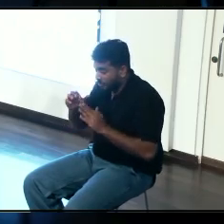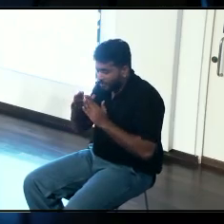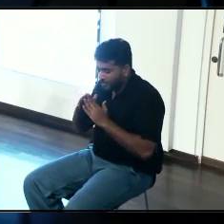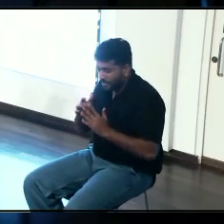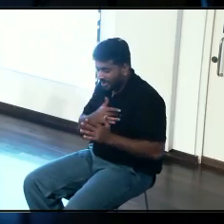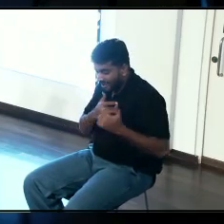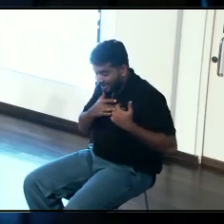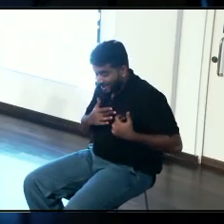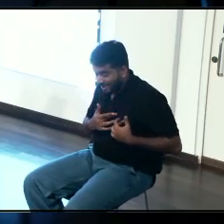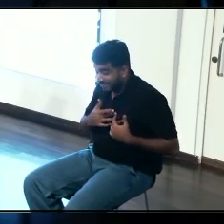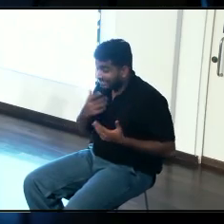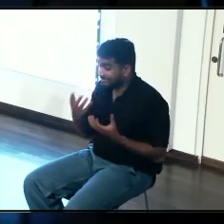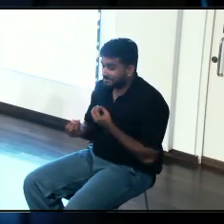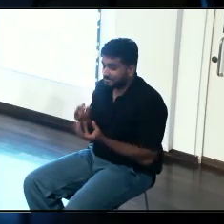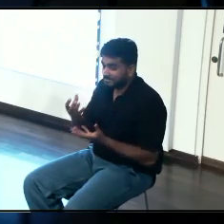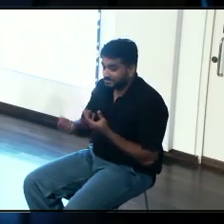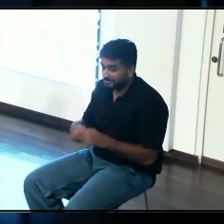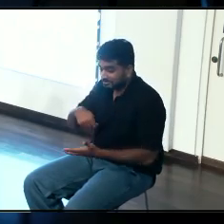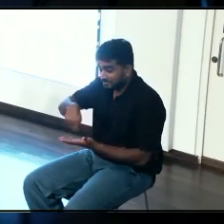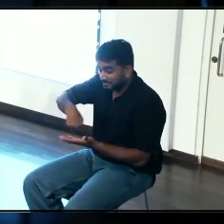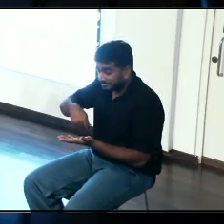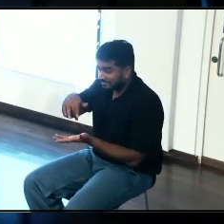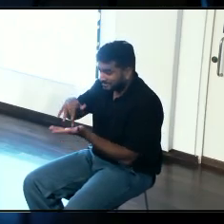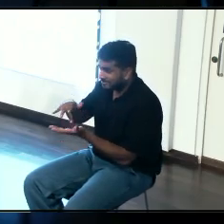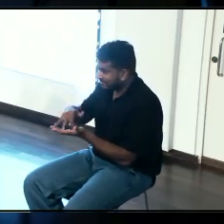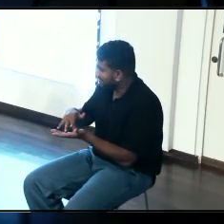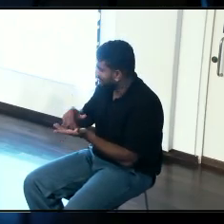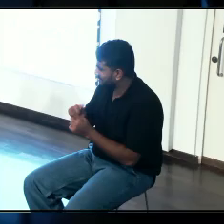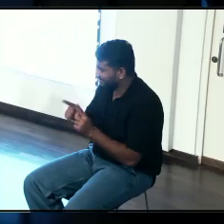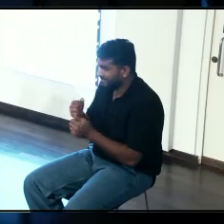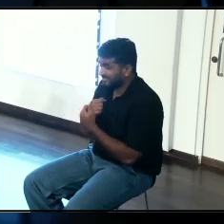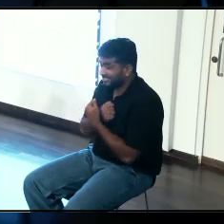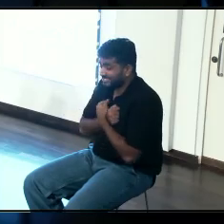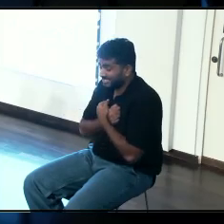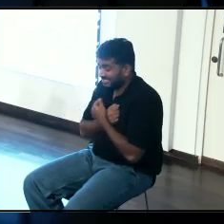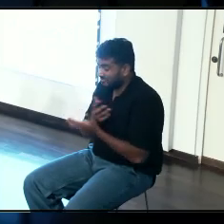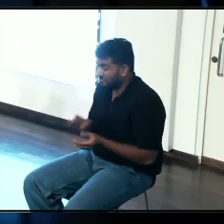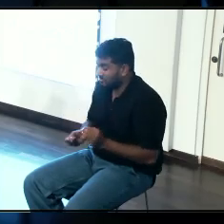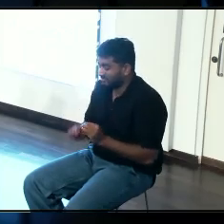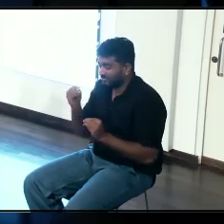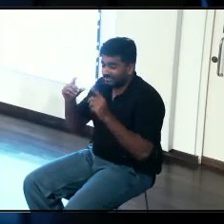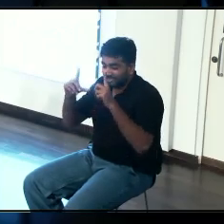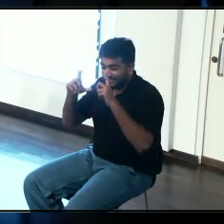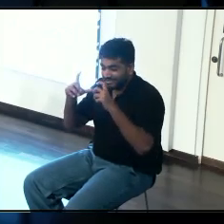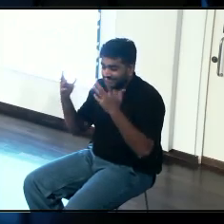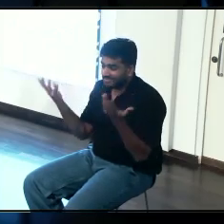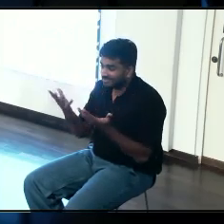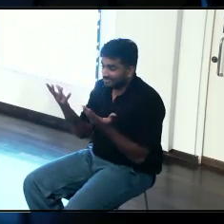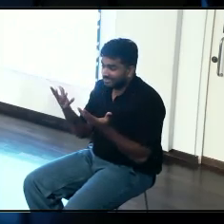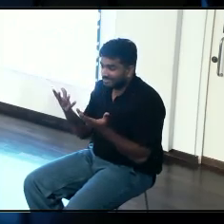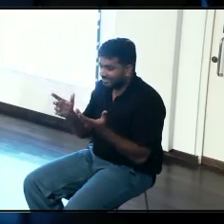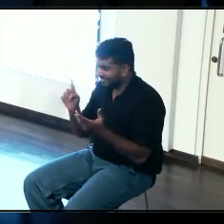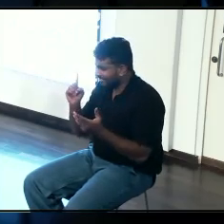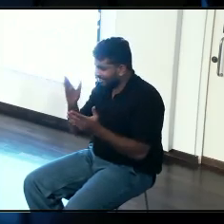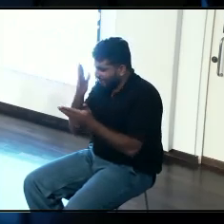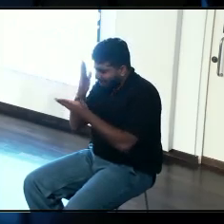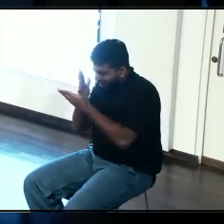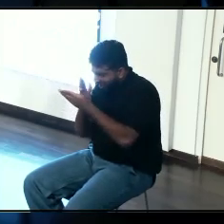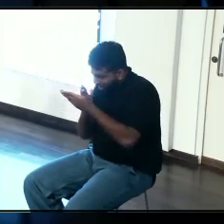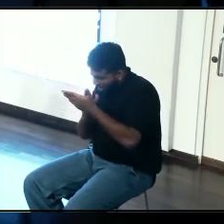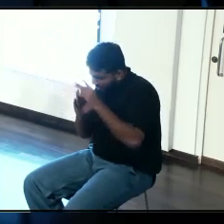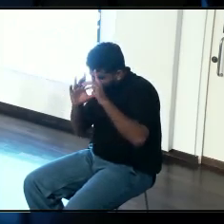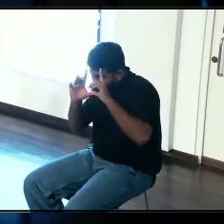the kitchen. But what I really love about this image is that we only catch a partial glimpse of